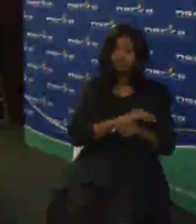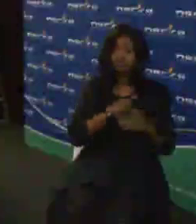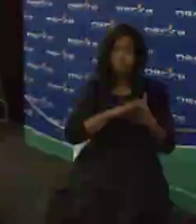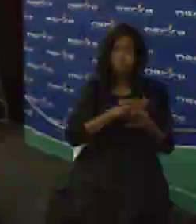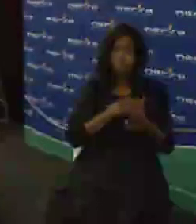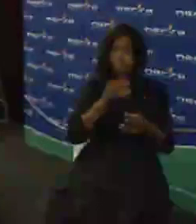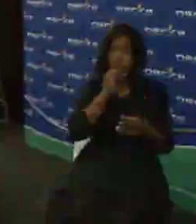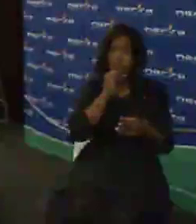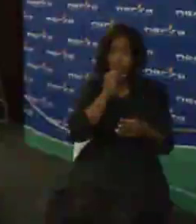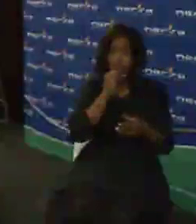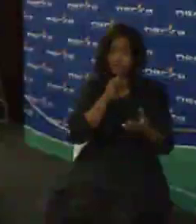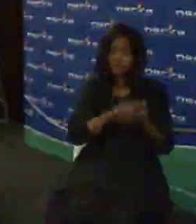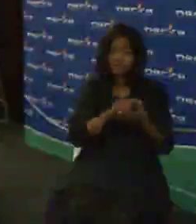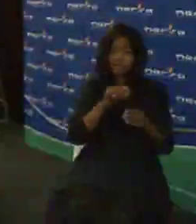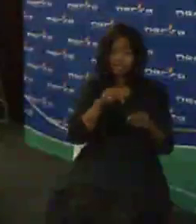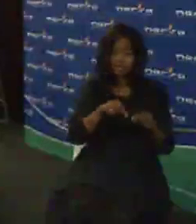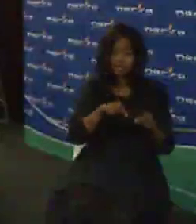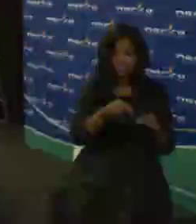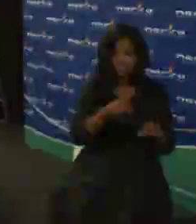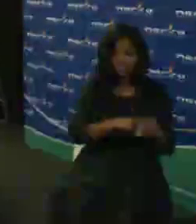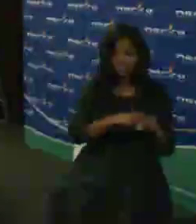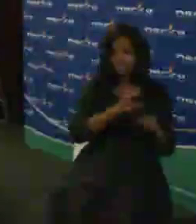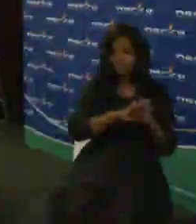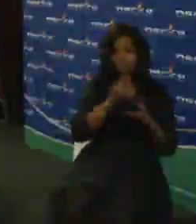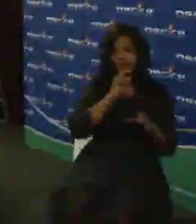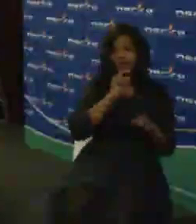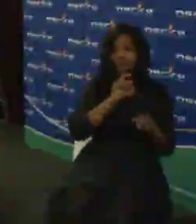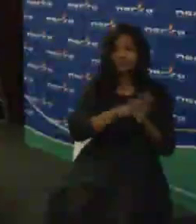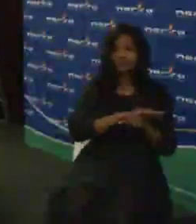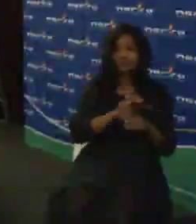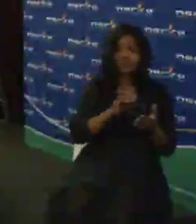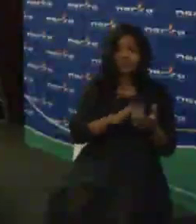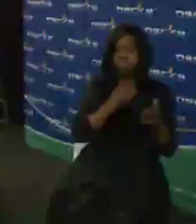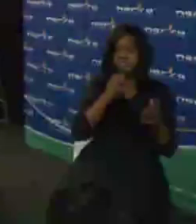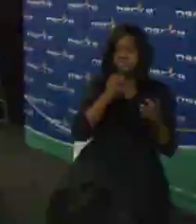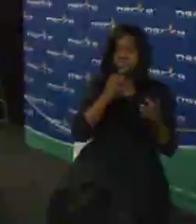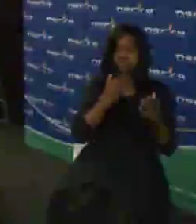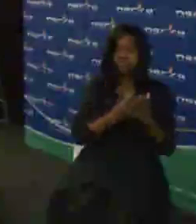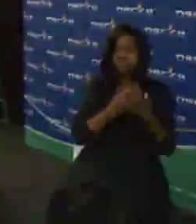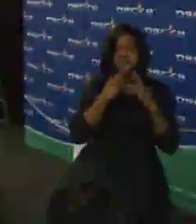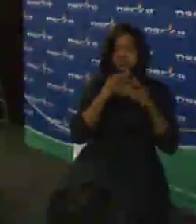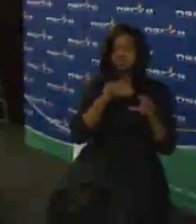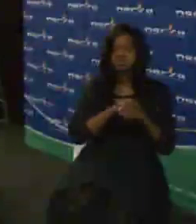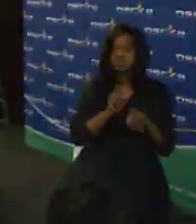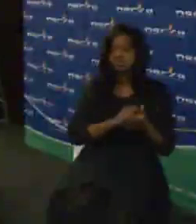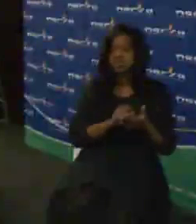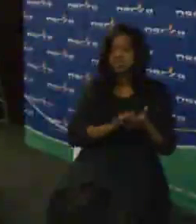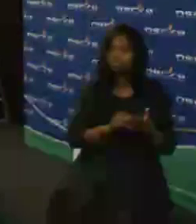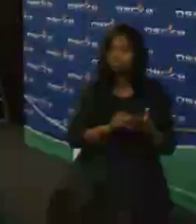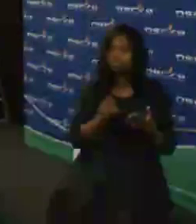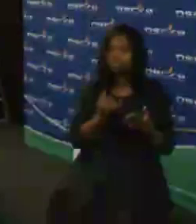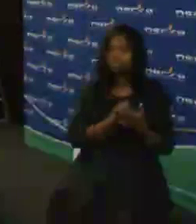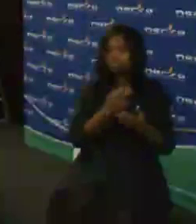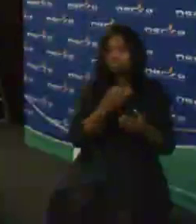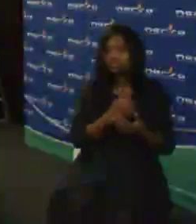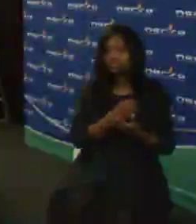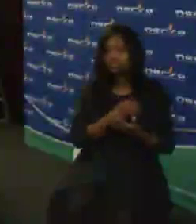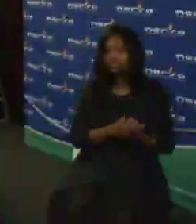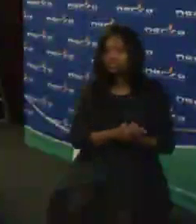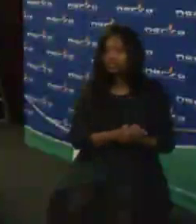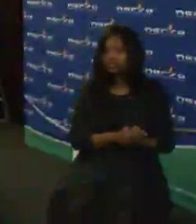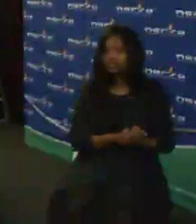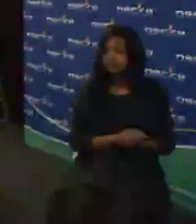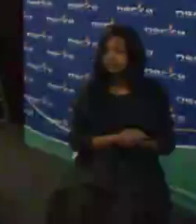Because it means that this particular stage is not useful. It's just something that you can just respond to. It's not useful.